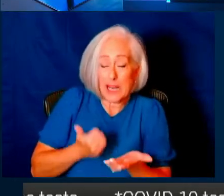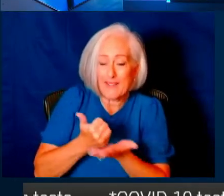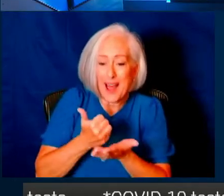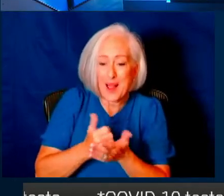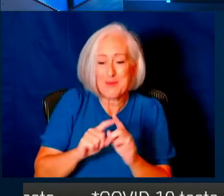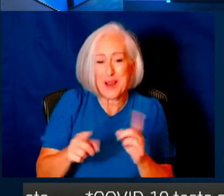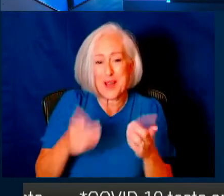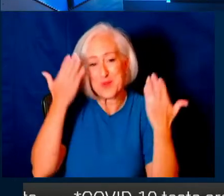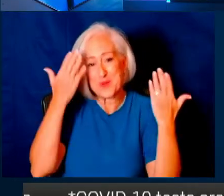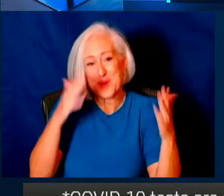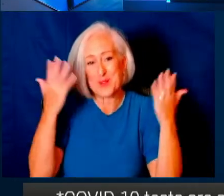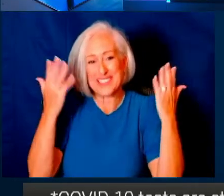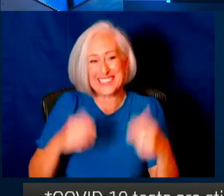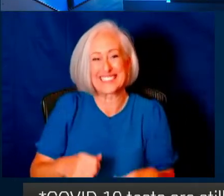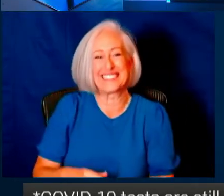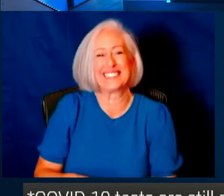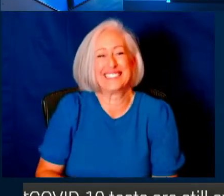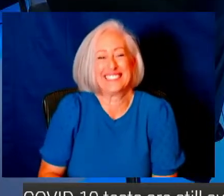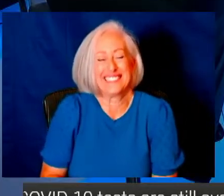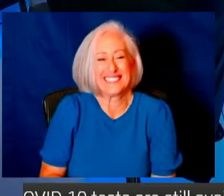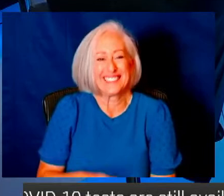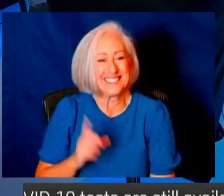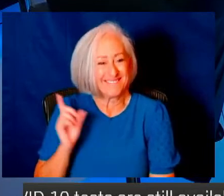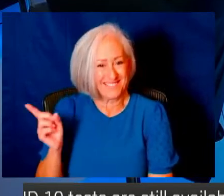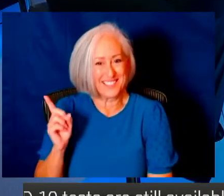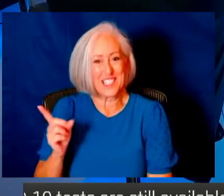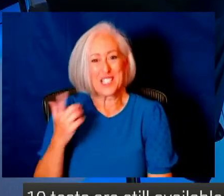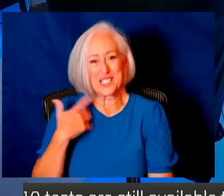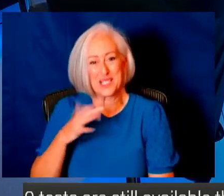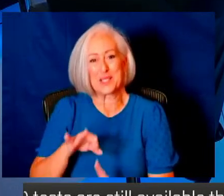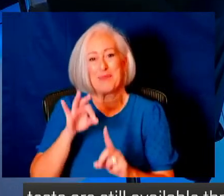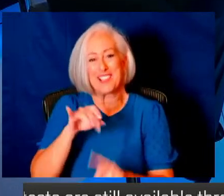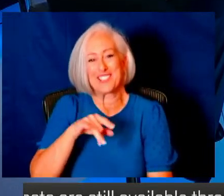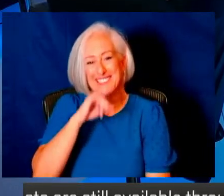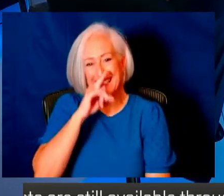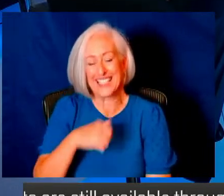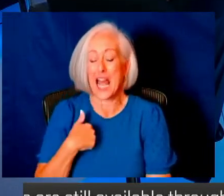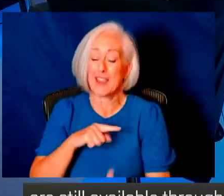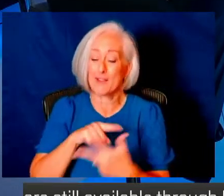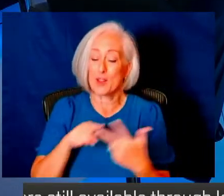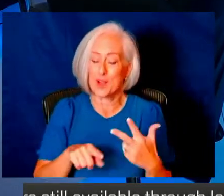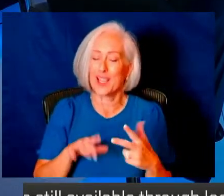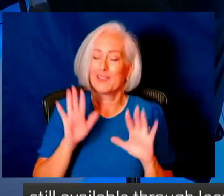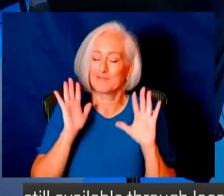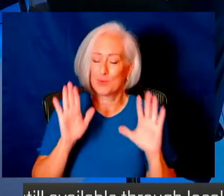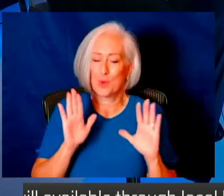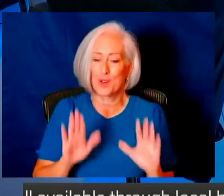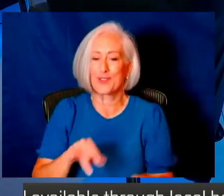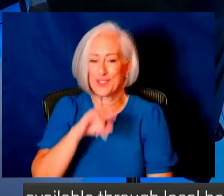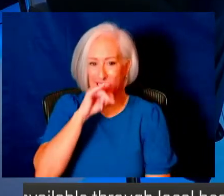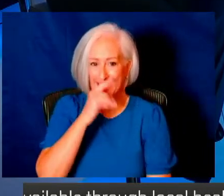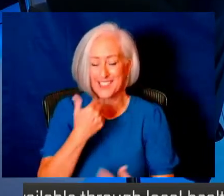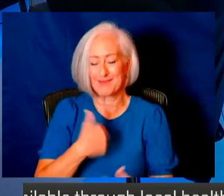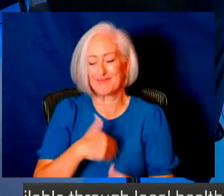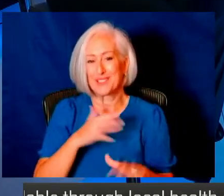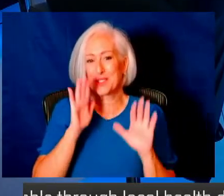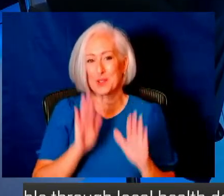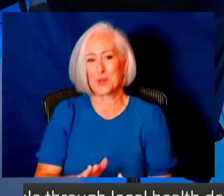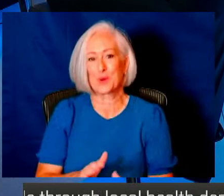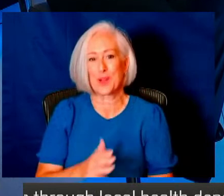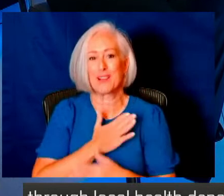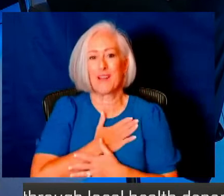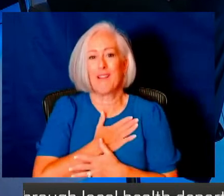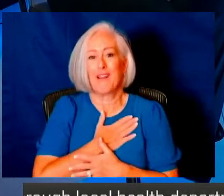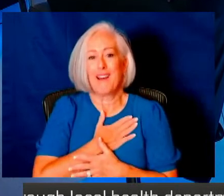is, she's a pretty special kid. I've got 3 very special children. It's a great thing in the world. Having me close at home, that's even